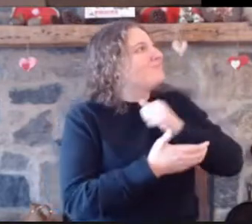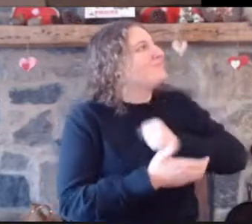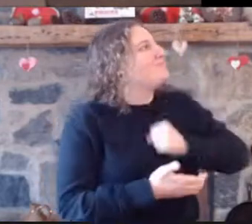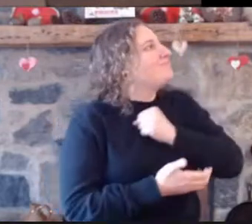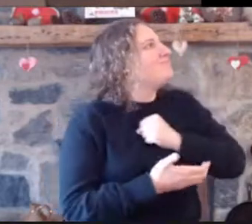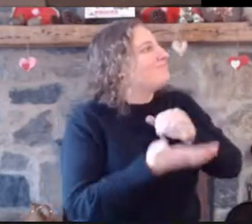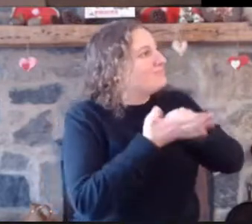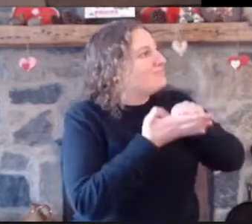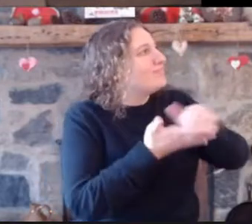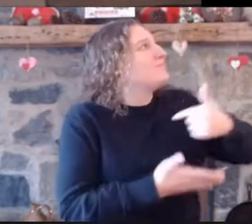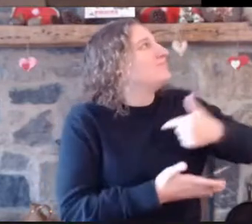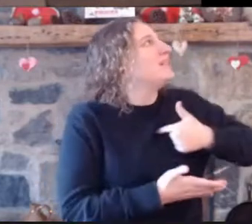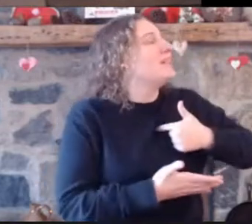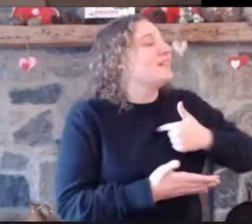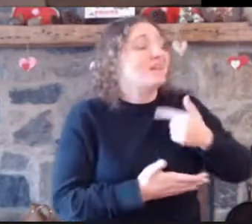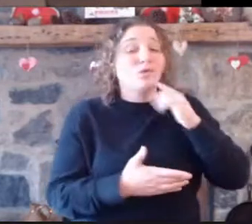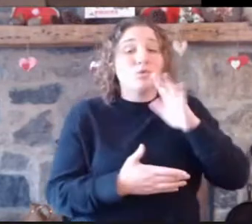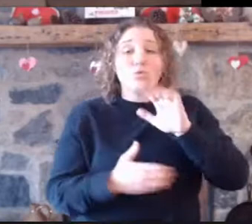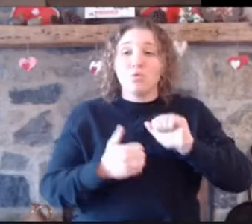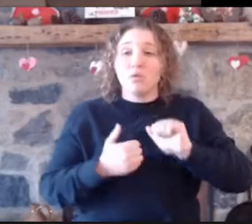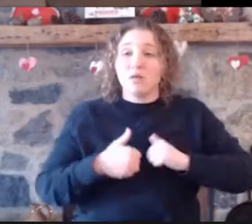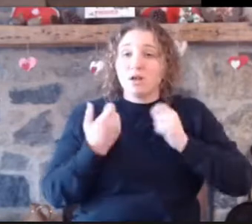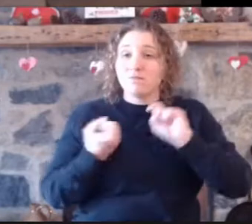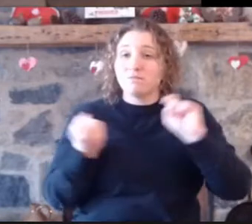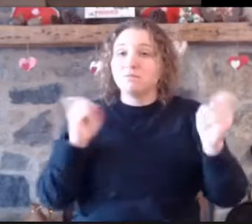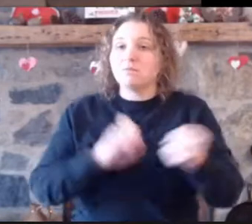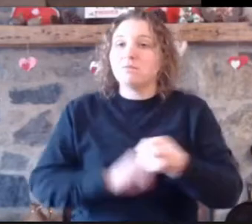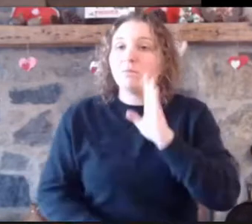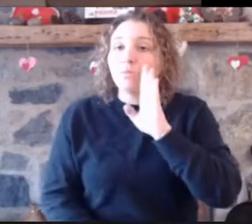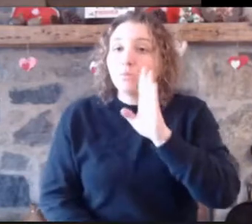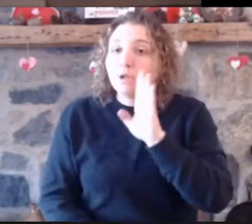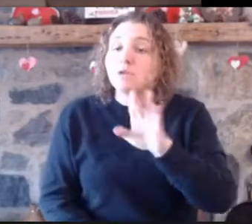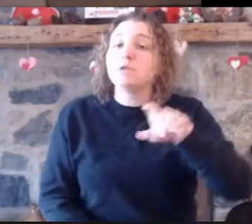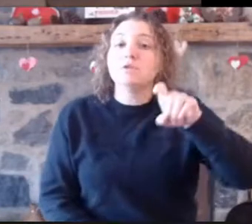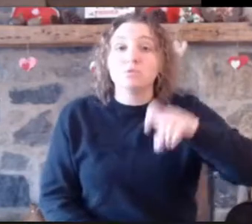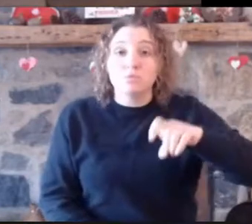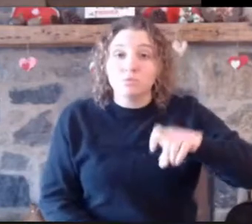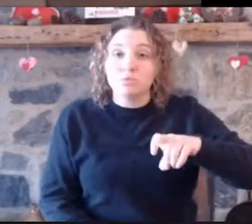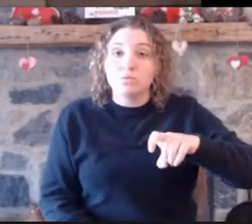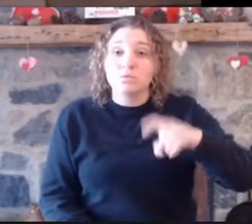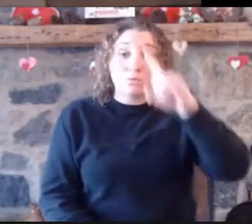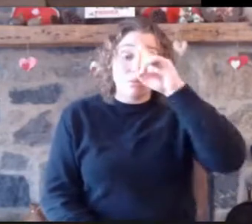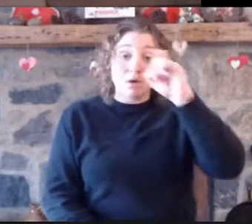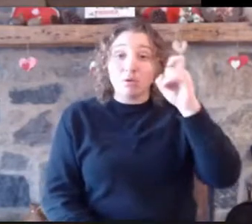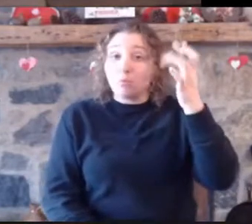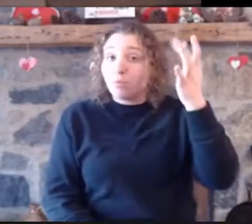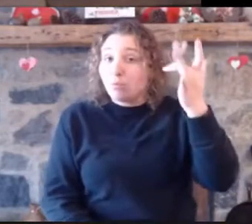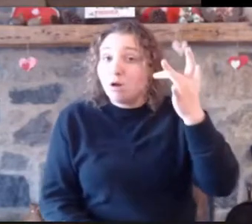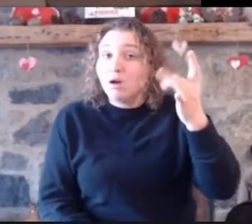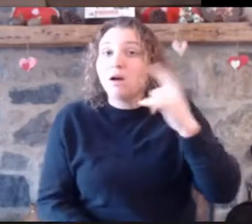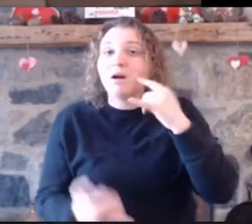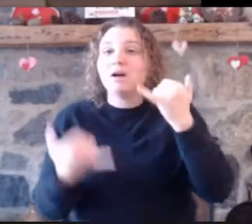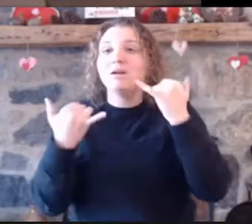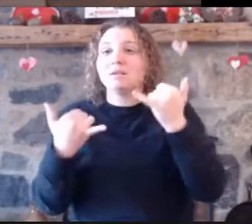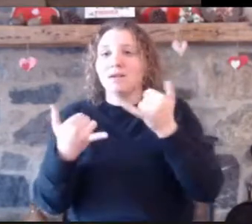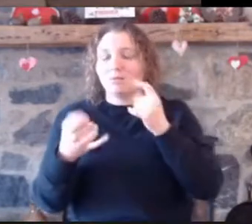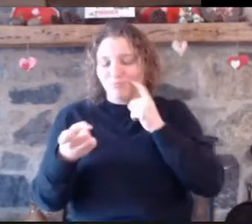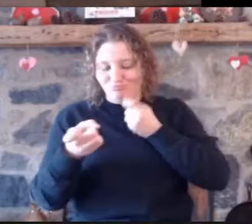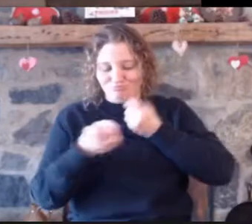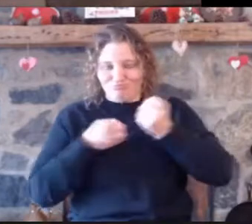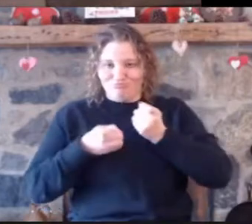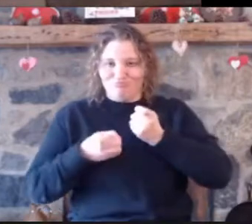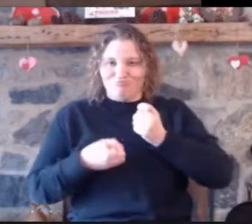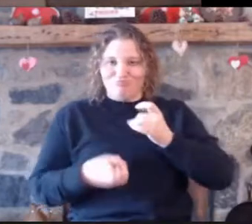life begins to change. It should. Because now instead of being ruled by your flesh, how many know what that's